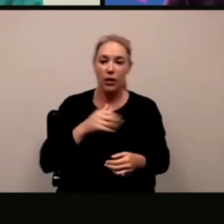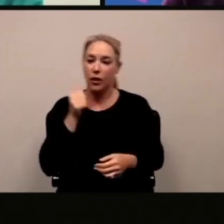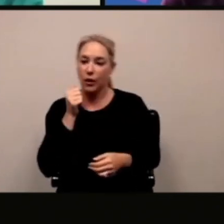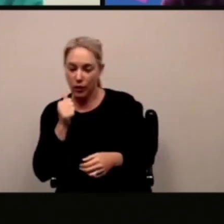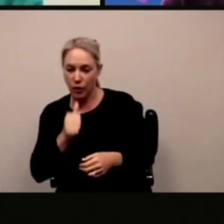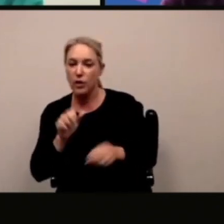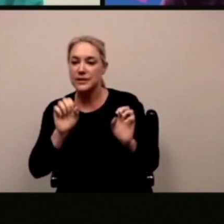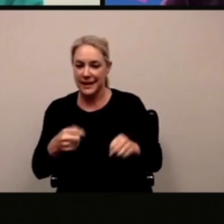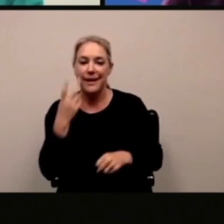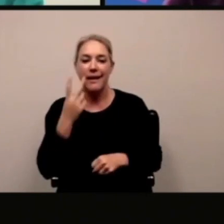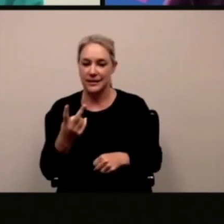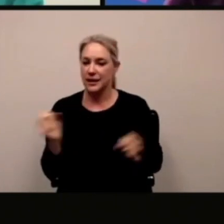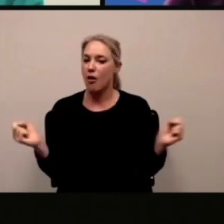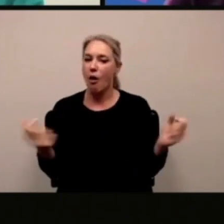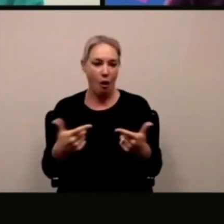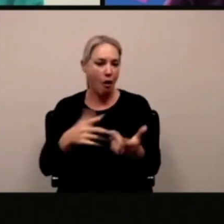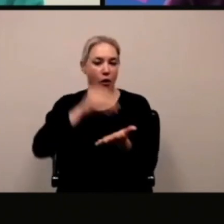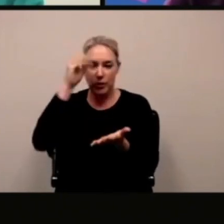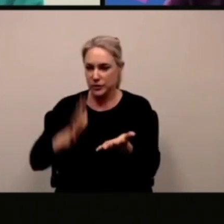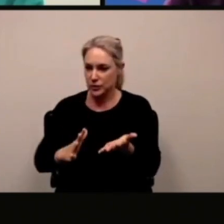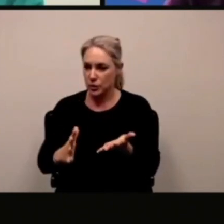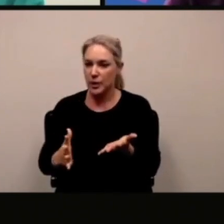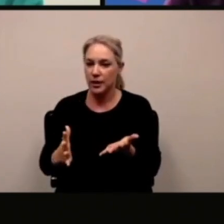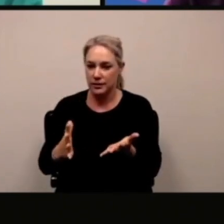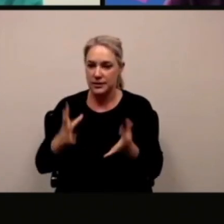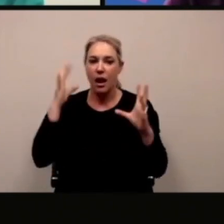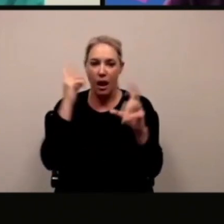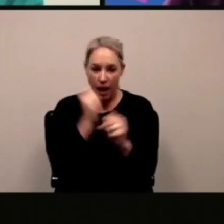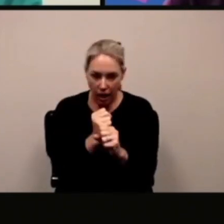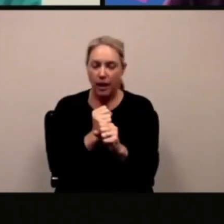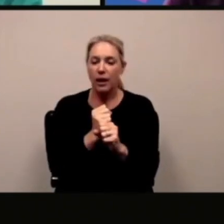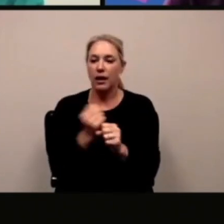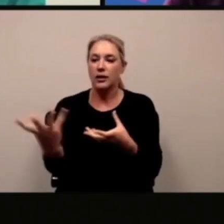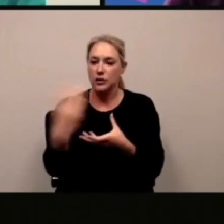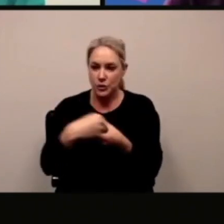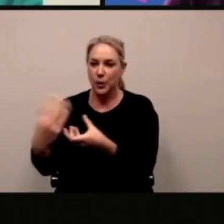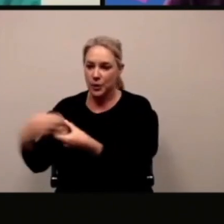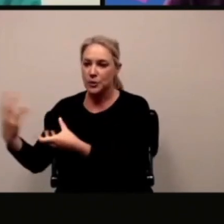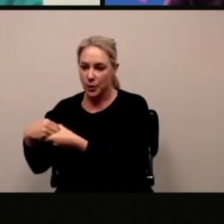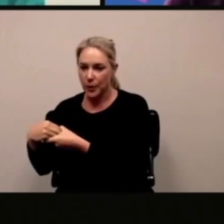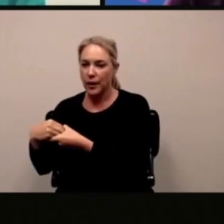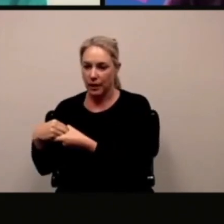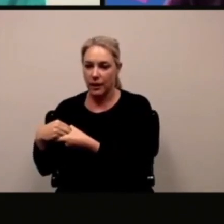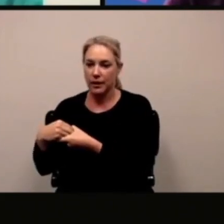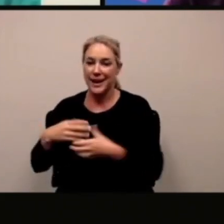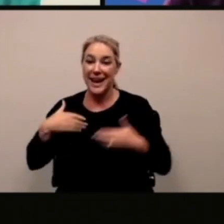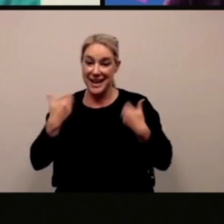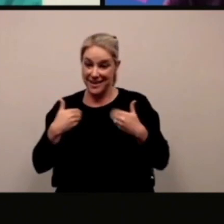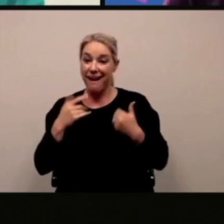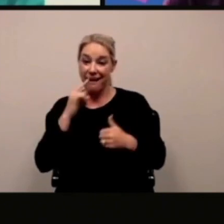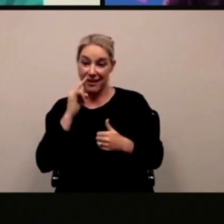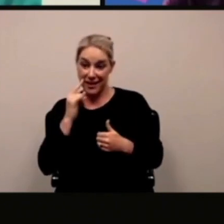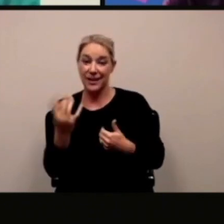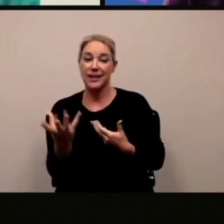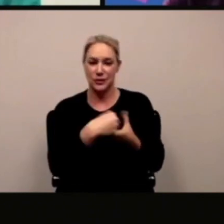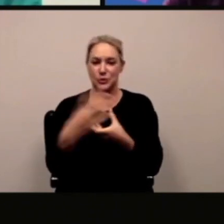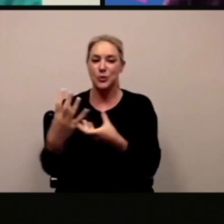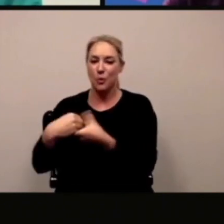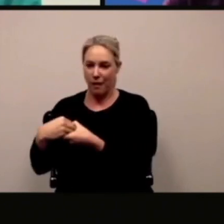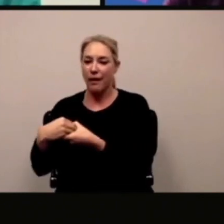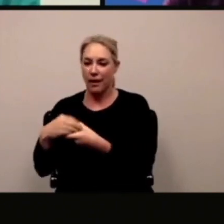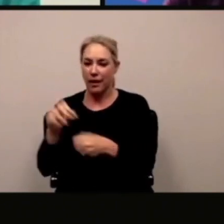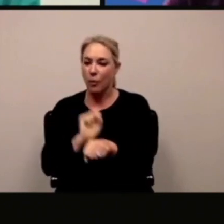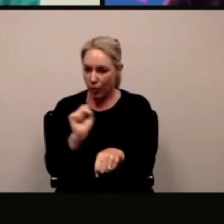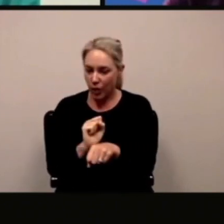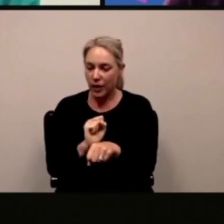see all of these kids, all of these diverse kids and young kids that are working through that.